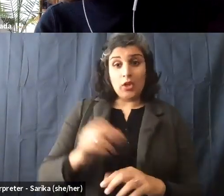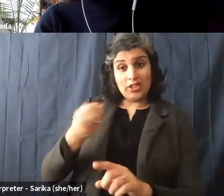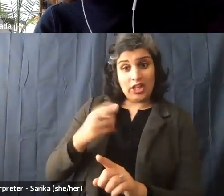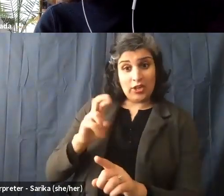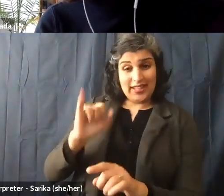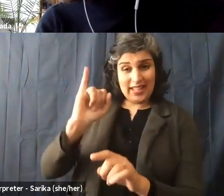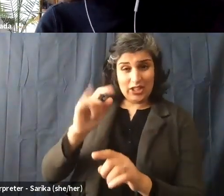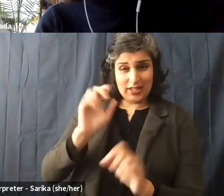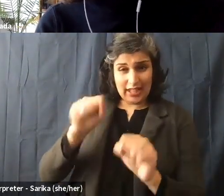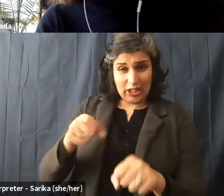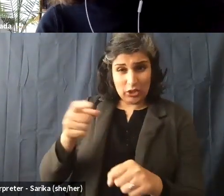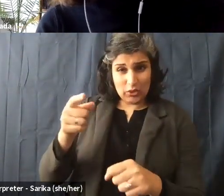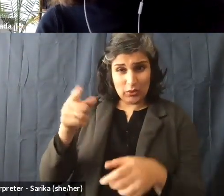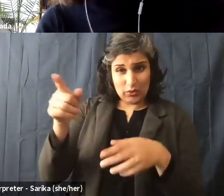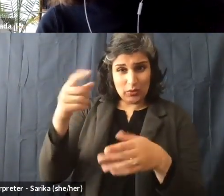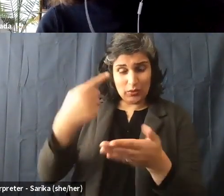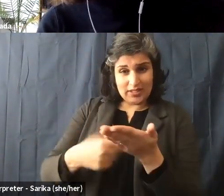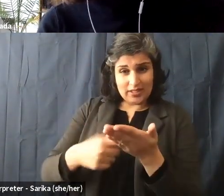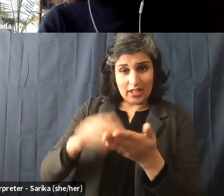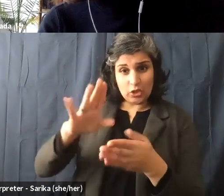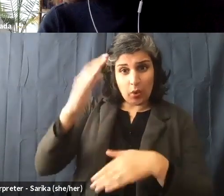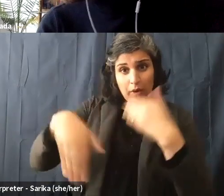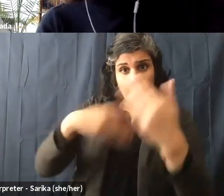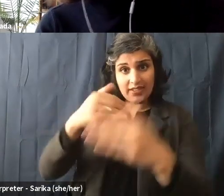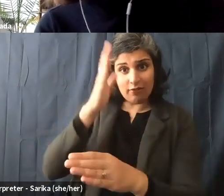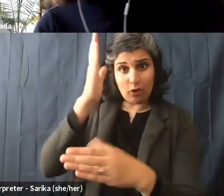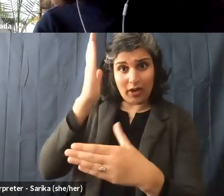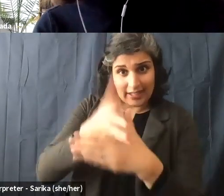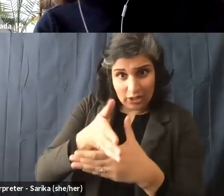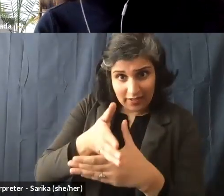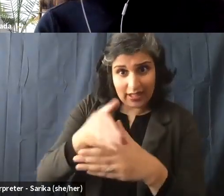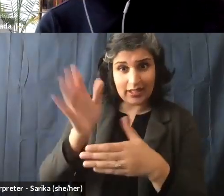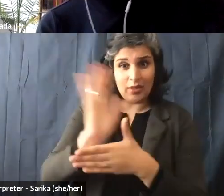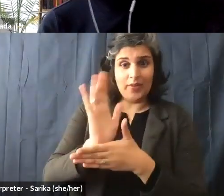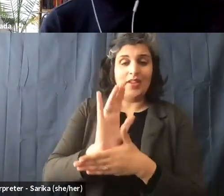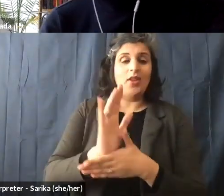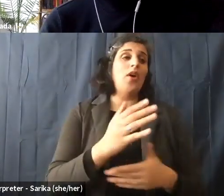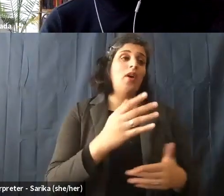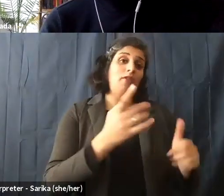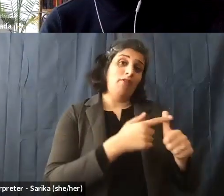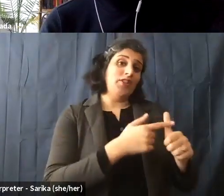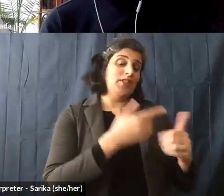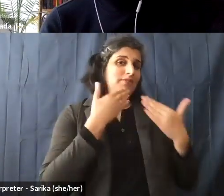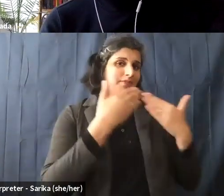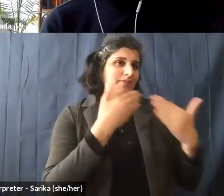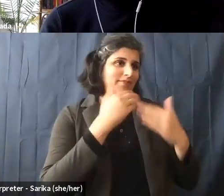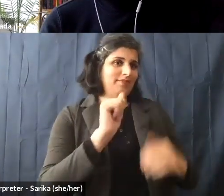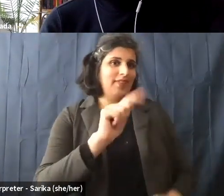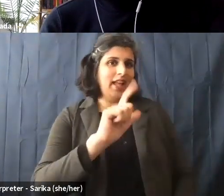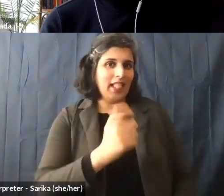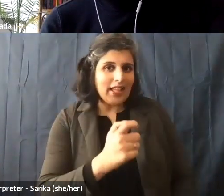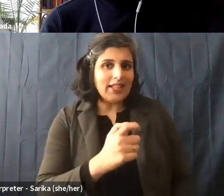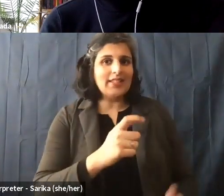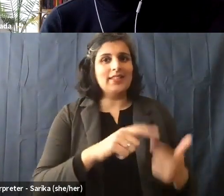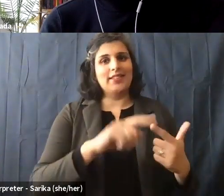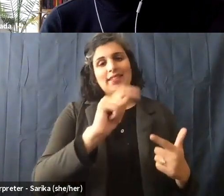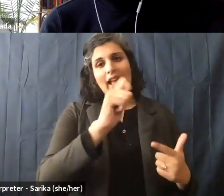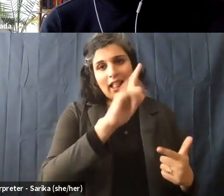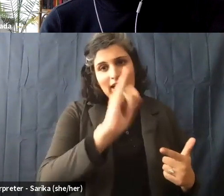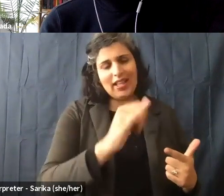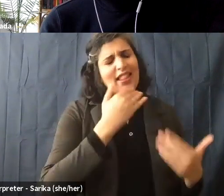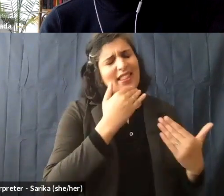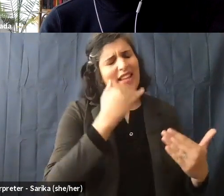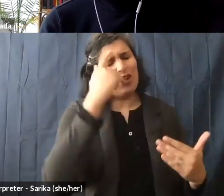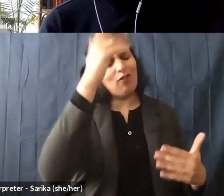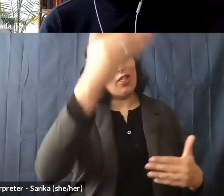process for intervening within the film? Yeah, first I want to say thank you to Alex and Tally for the invitation, really a wonderful